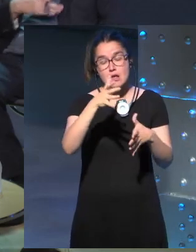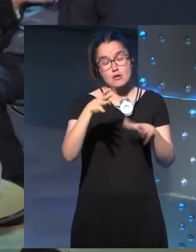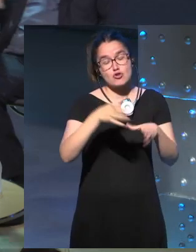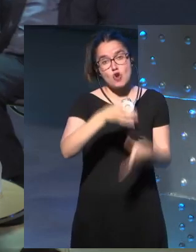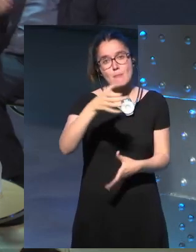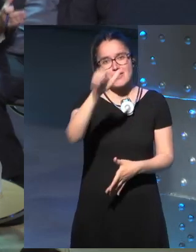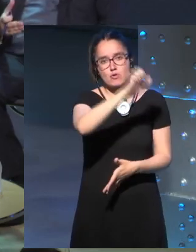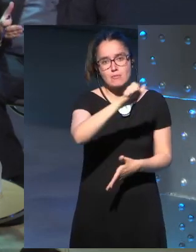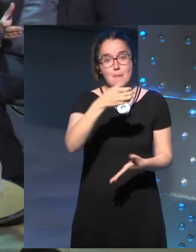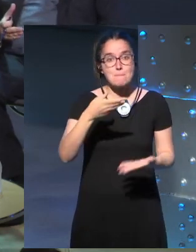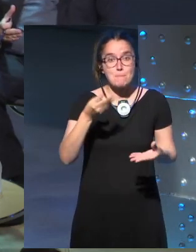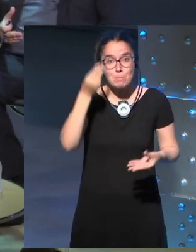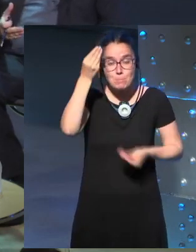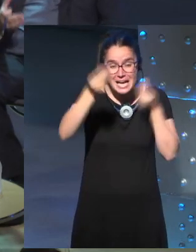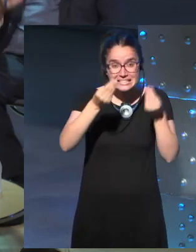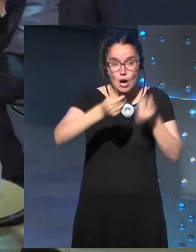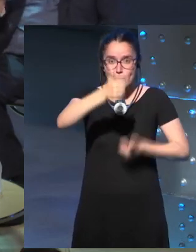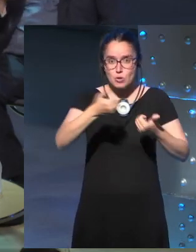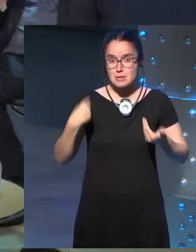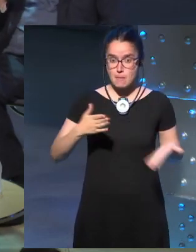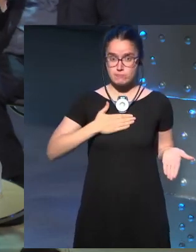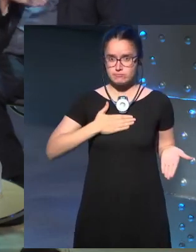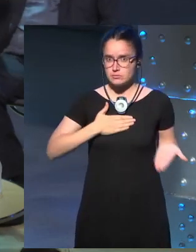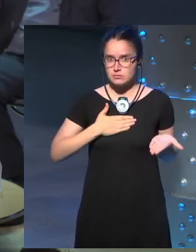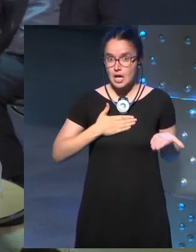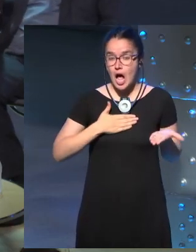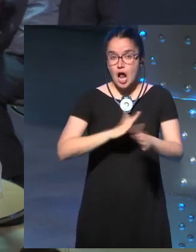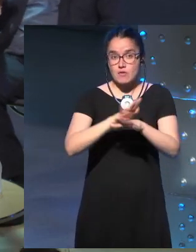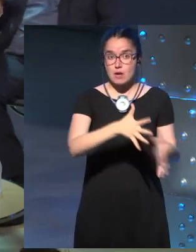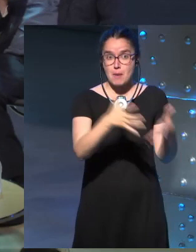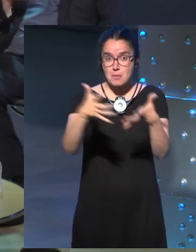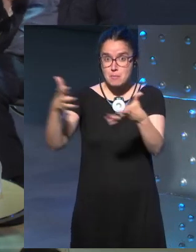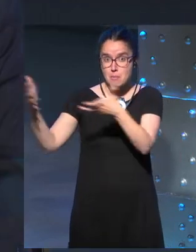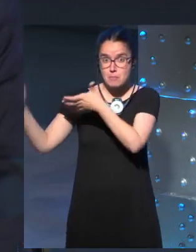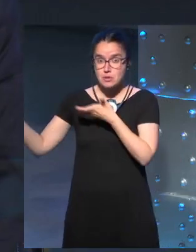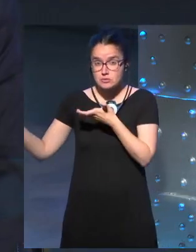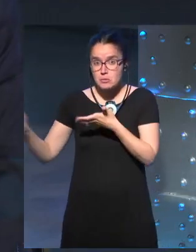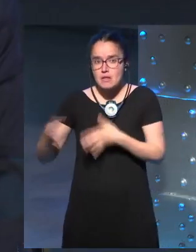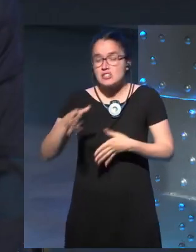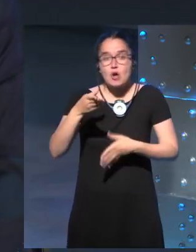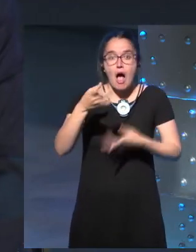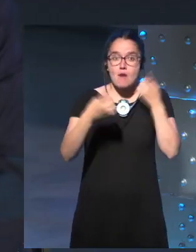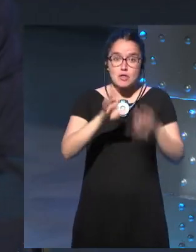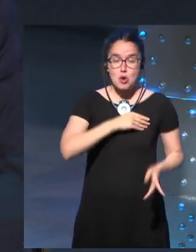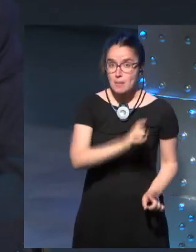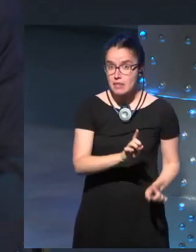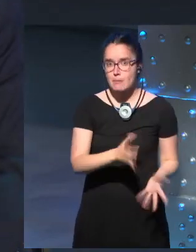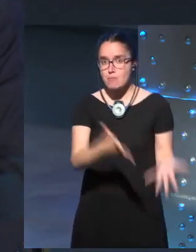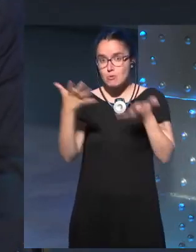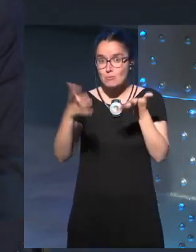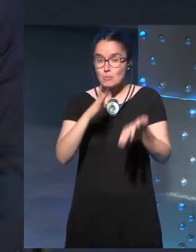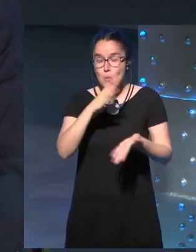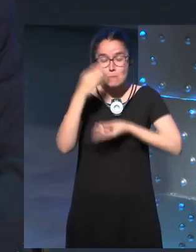edition of Champions League, and he thinks that this tournament belongs to it. It's a belief that makes it win more tournaments